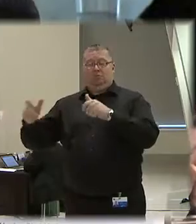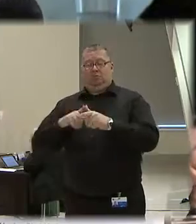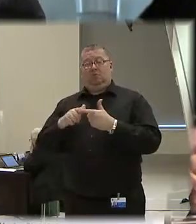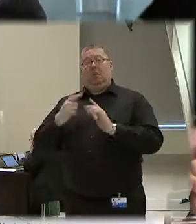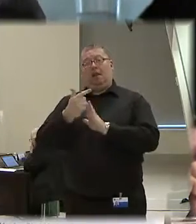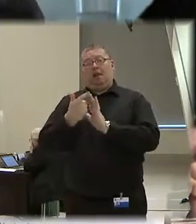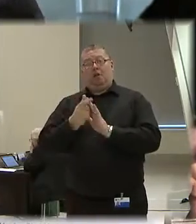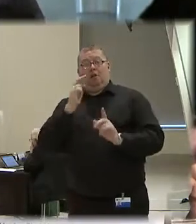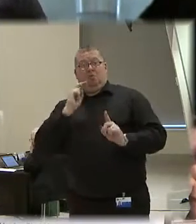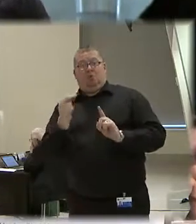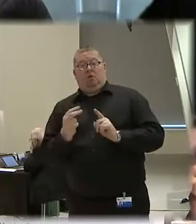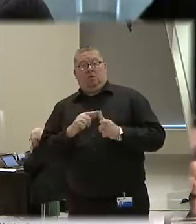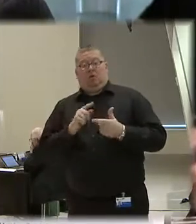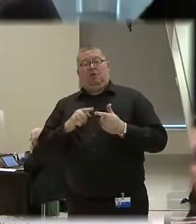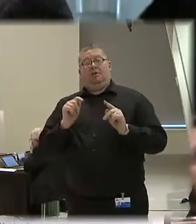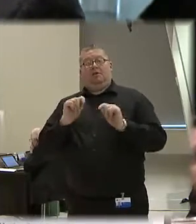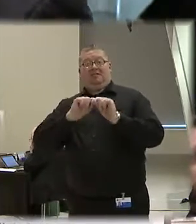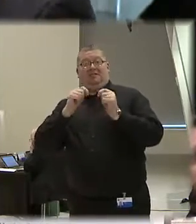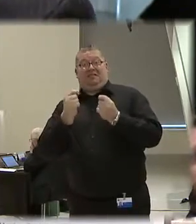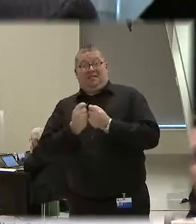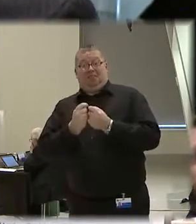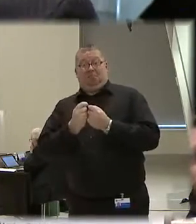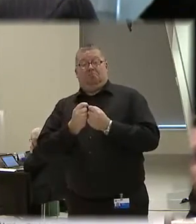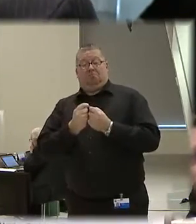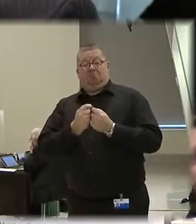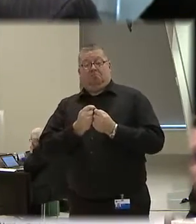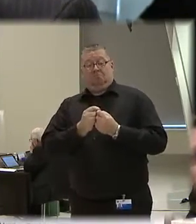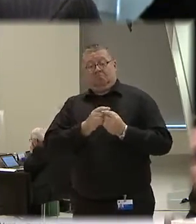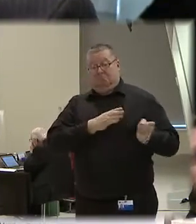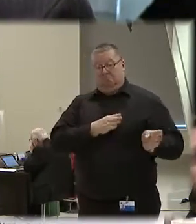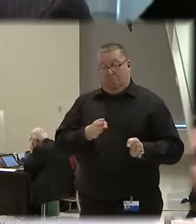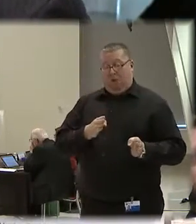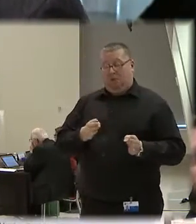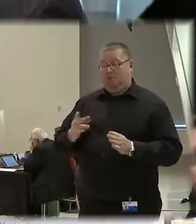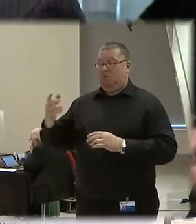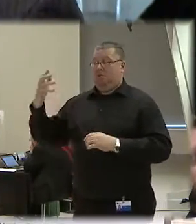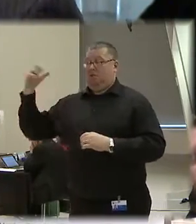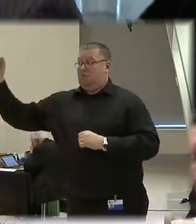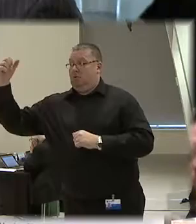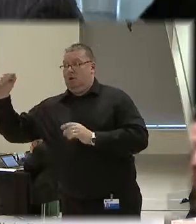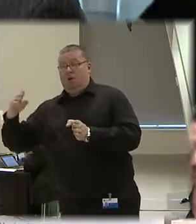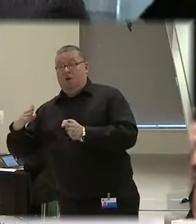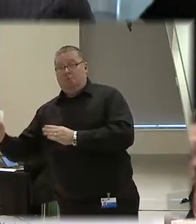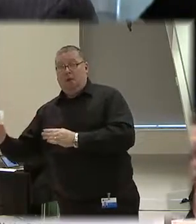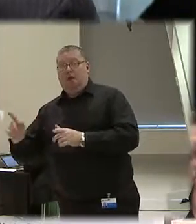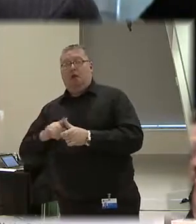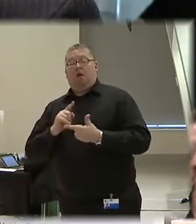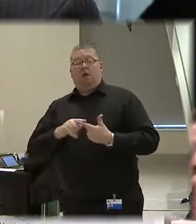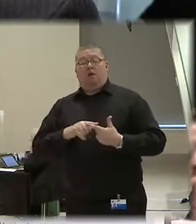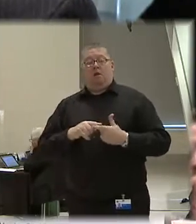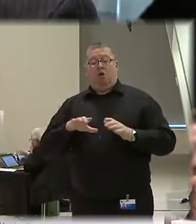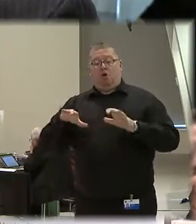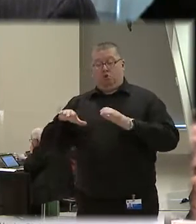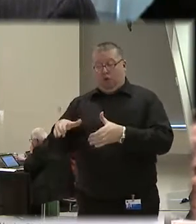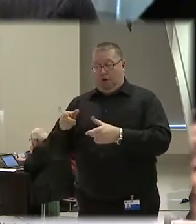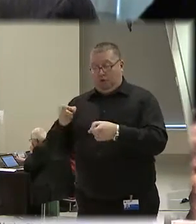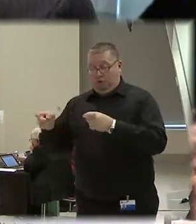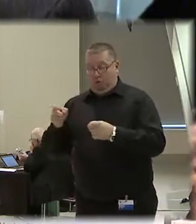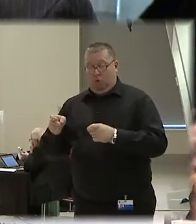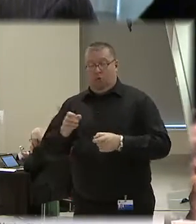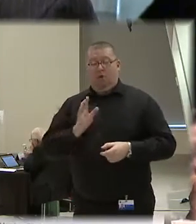perspectives, team tactics, demonstrator tactics, crowd dynamics, personal protective equipment, riot control